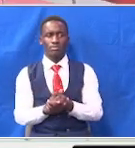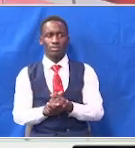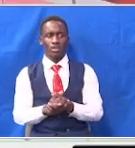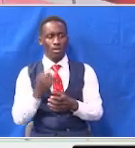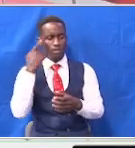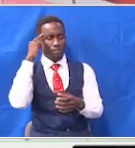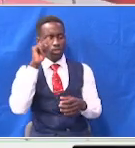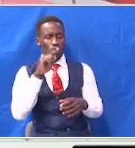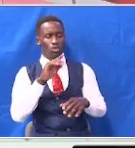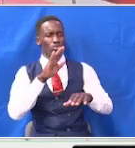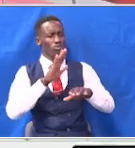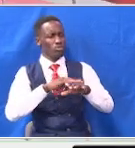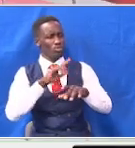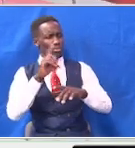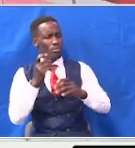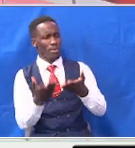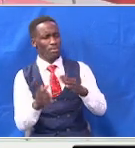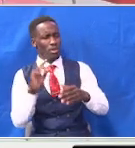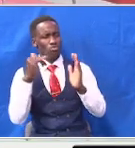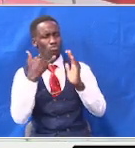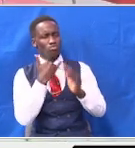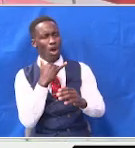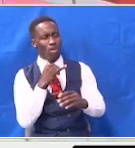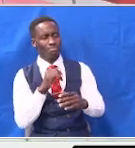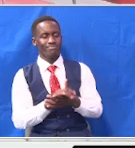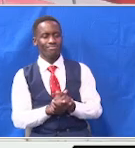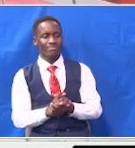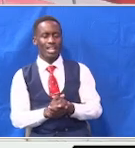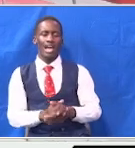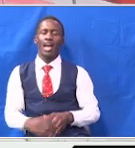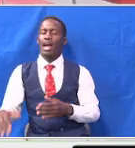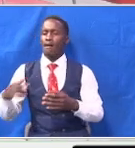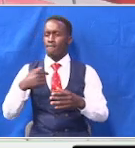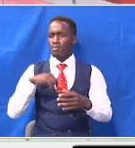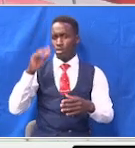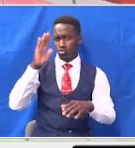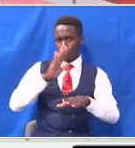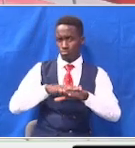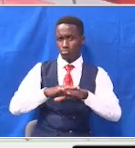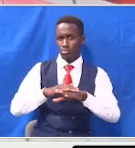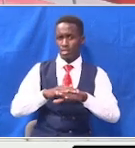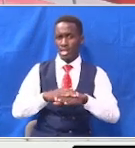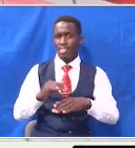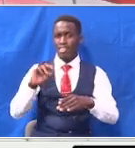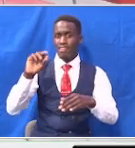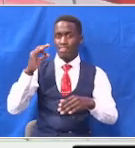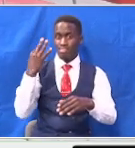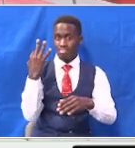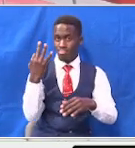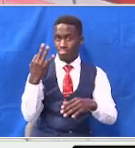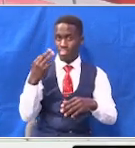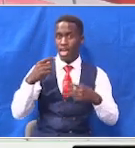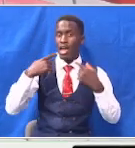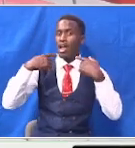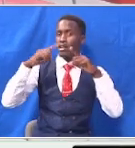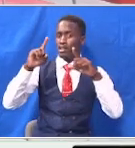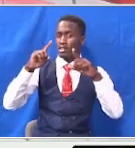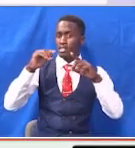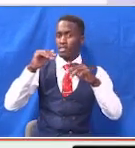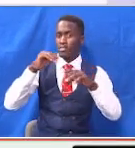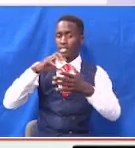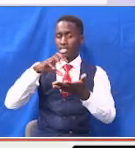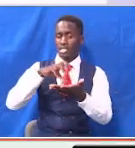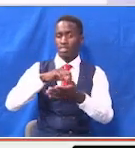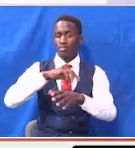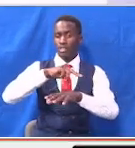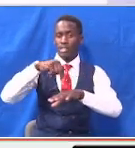think it's Igwe. Definitely the president's third address on the state of the nation caught many by surprise, in